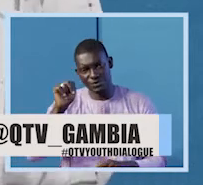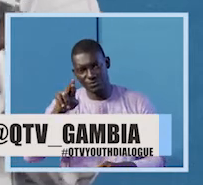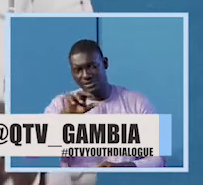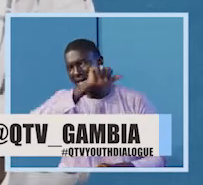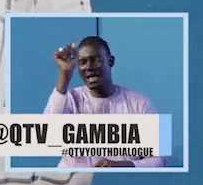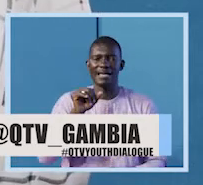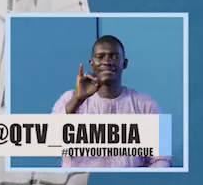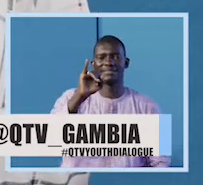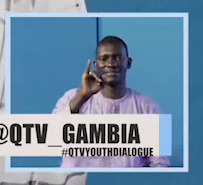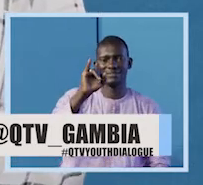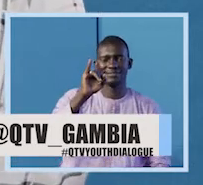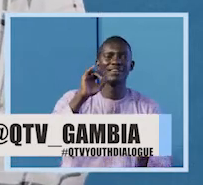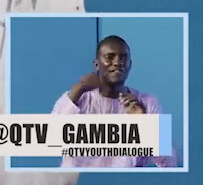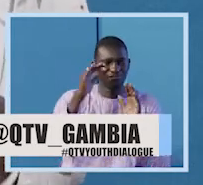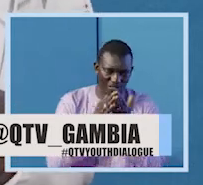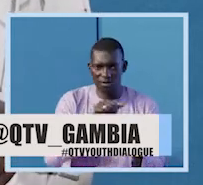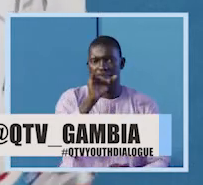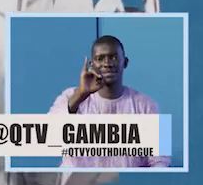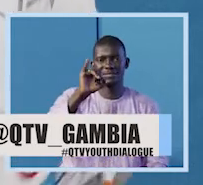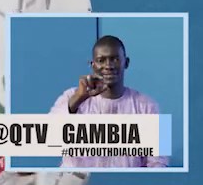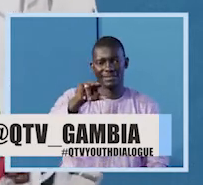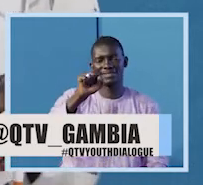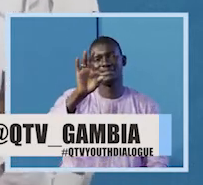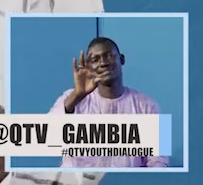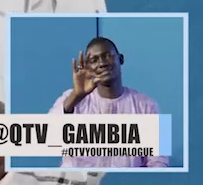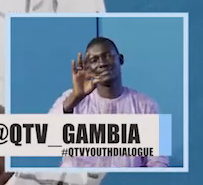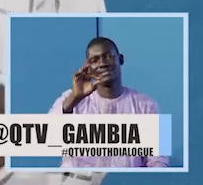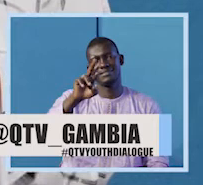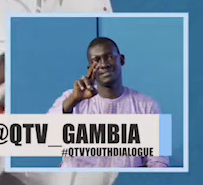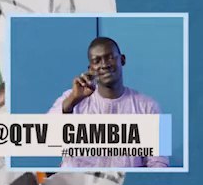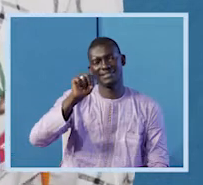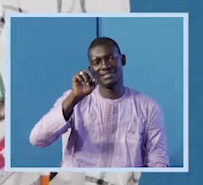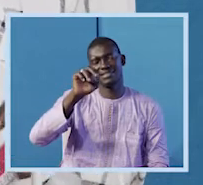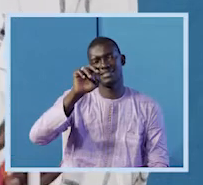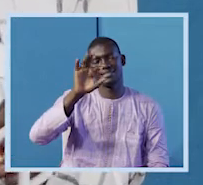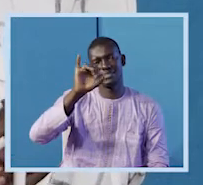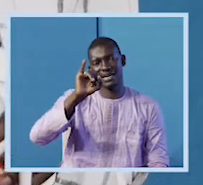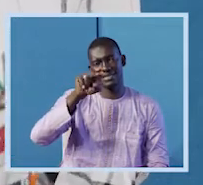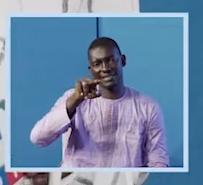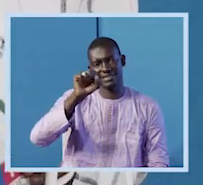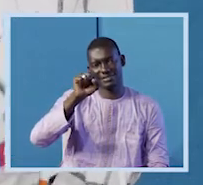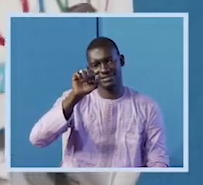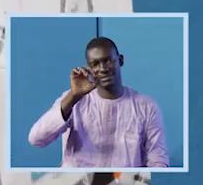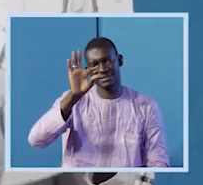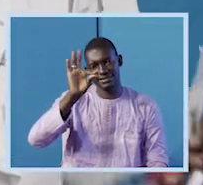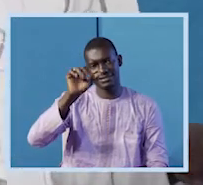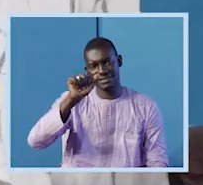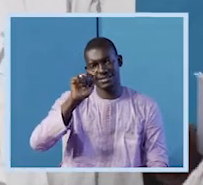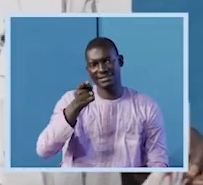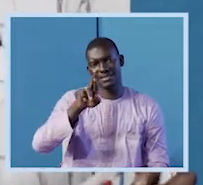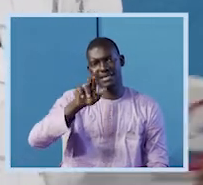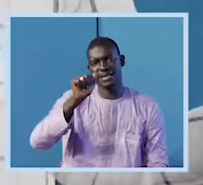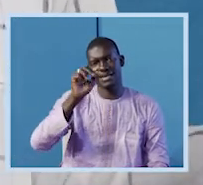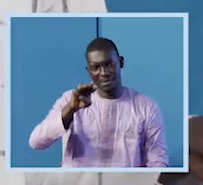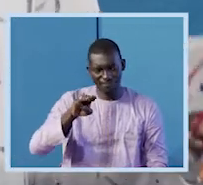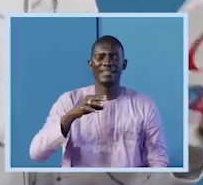channel. Follow us on our different social media platforms to get to know what we are up to. My social media handles are also in front of you. Take it, contact me,